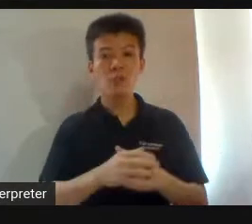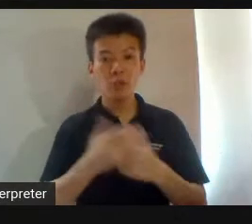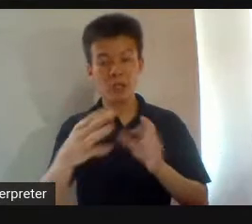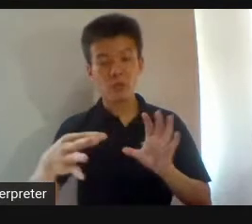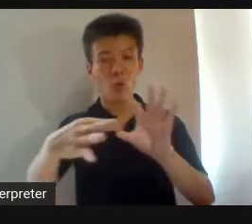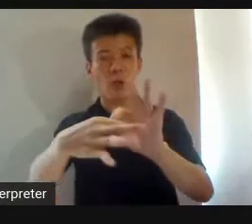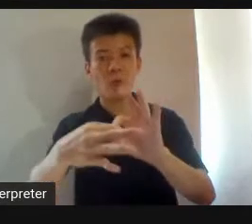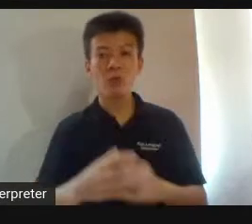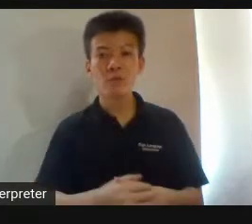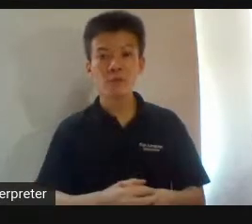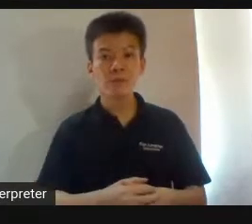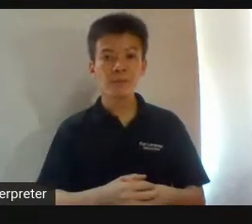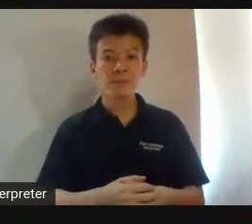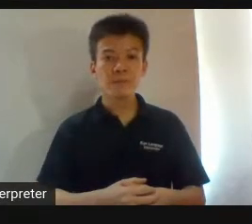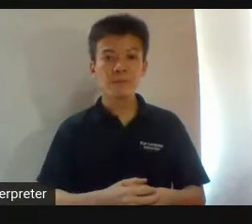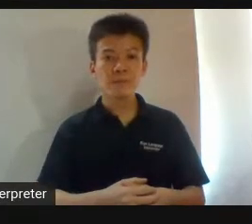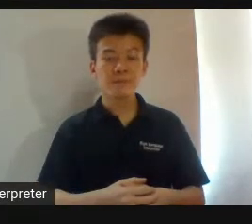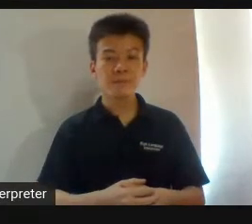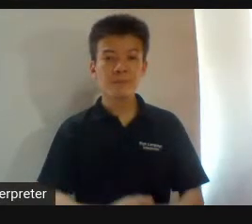with.